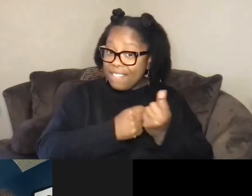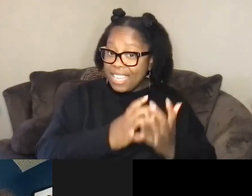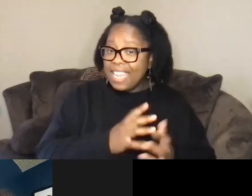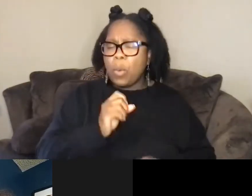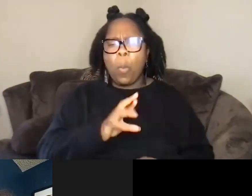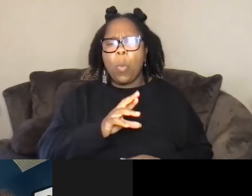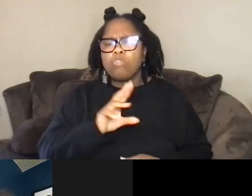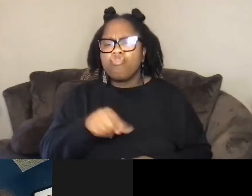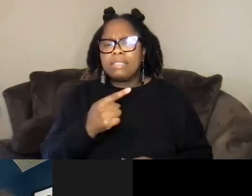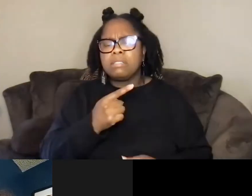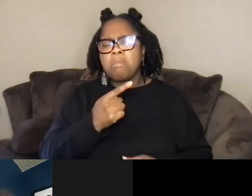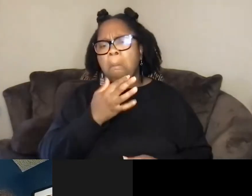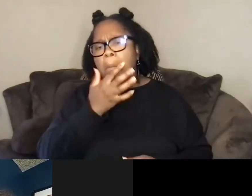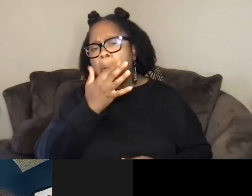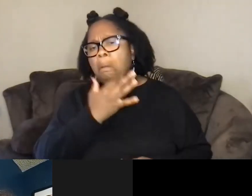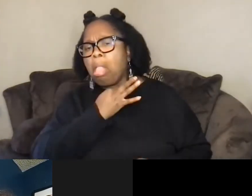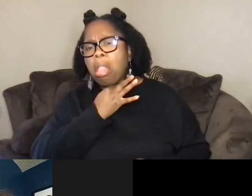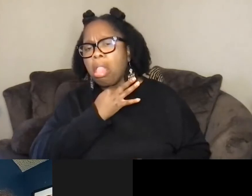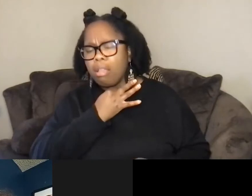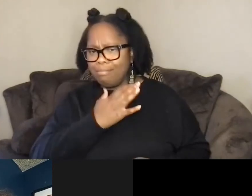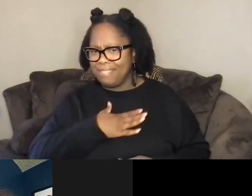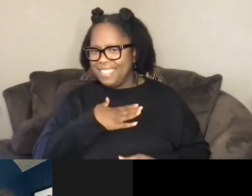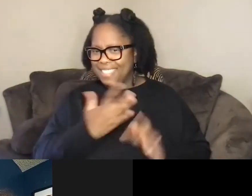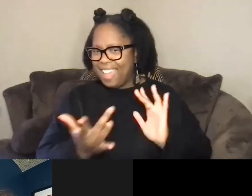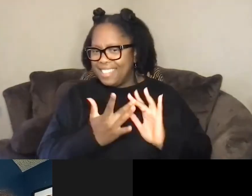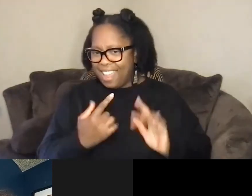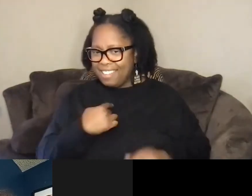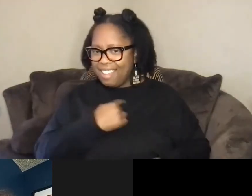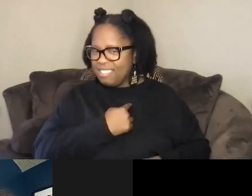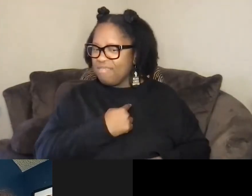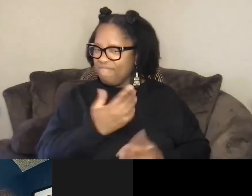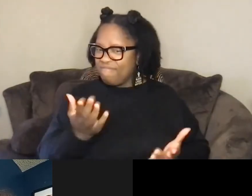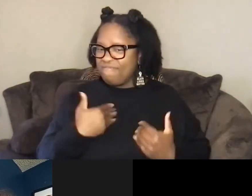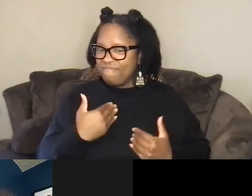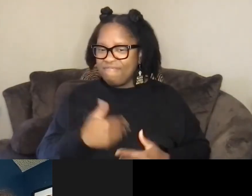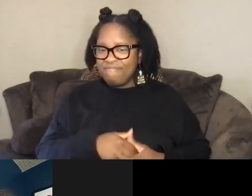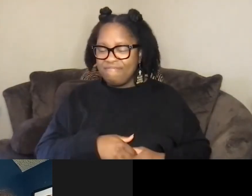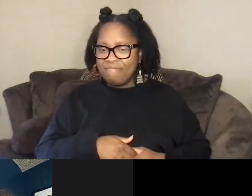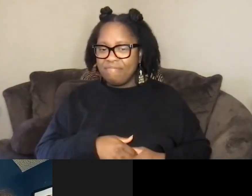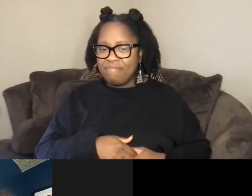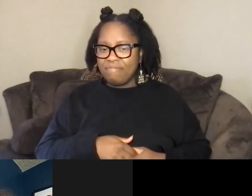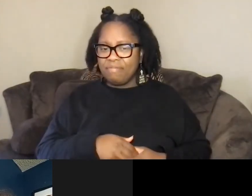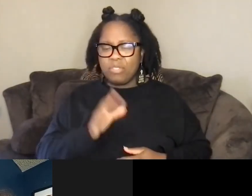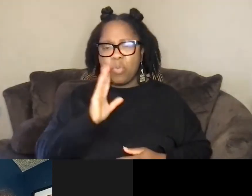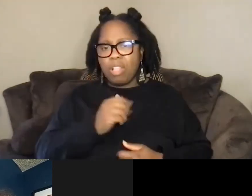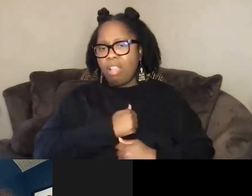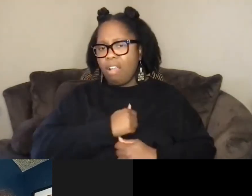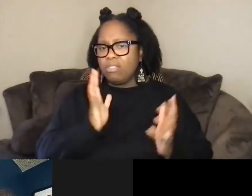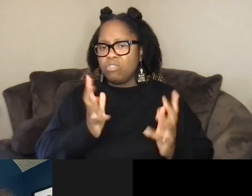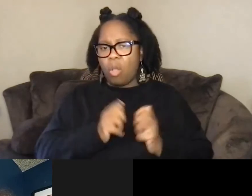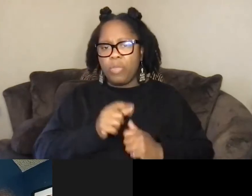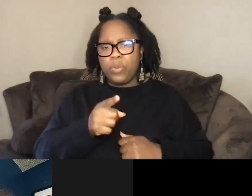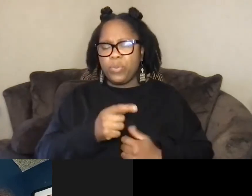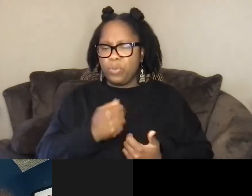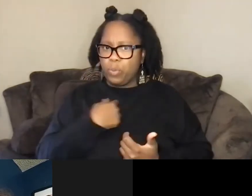interested, please contact us, reach out. We would love to talk with you, and we love